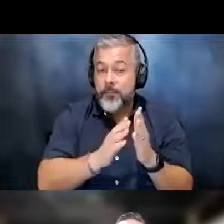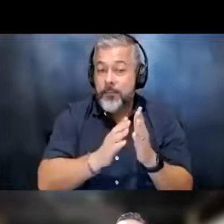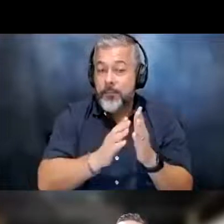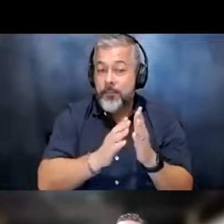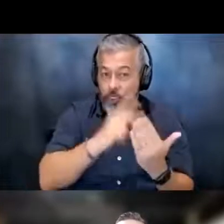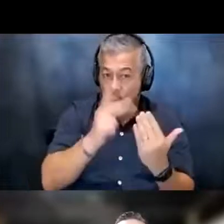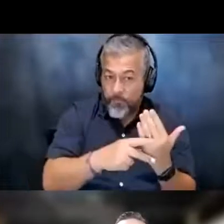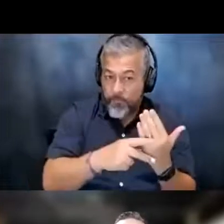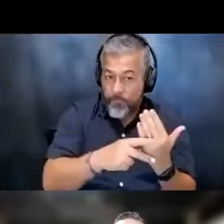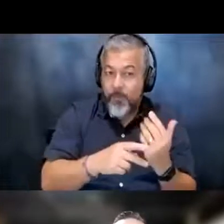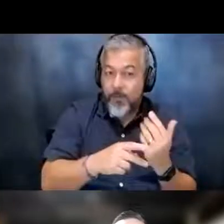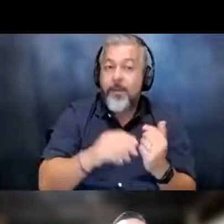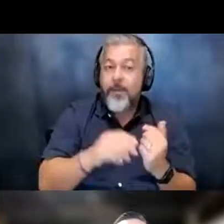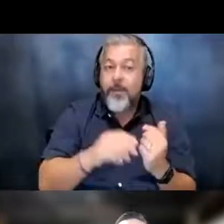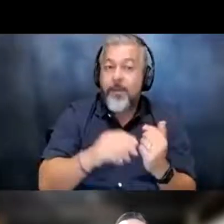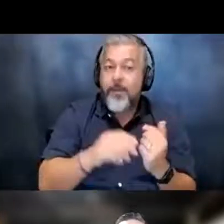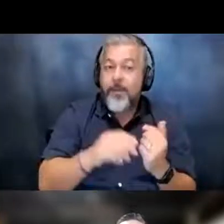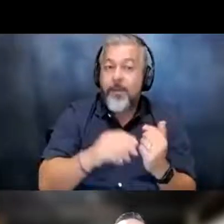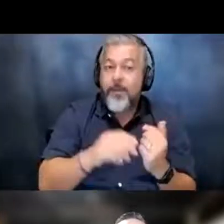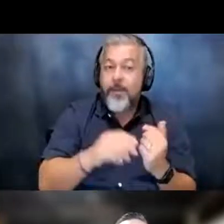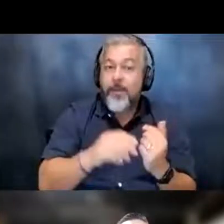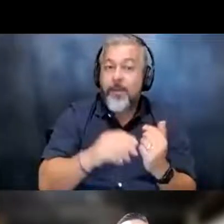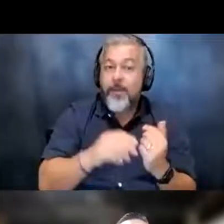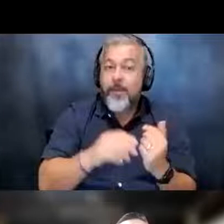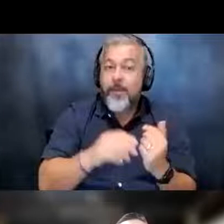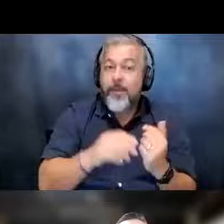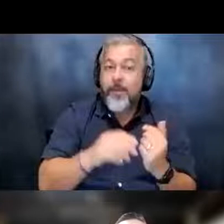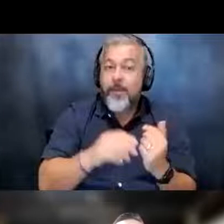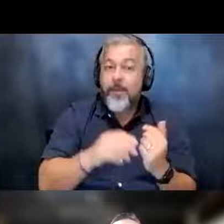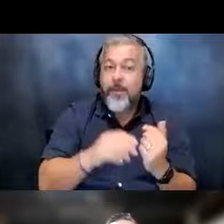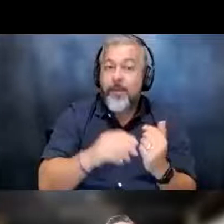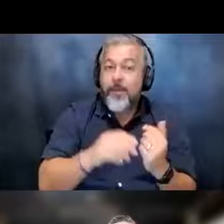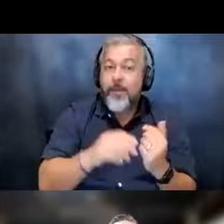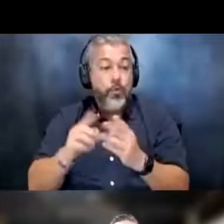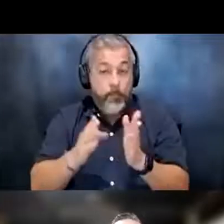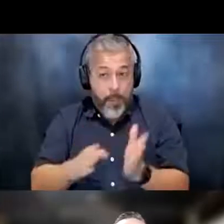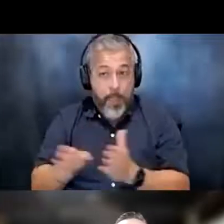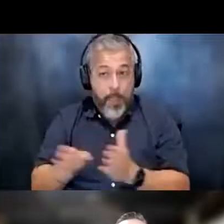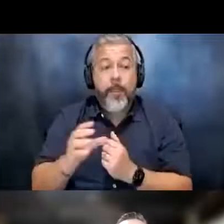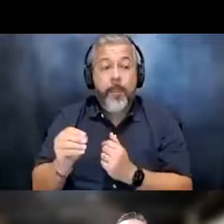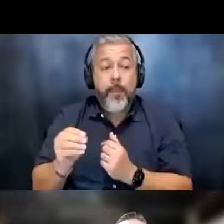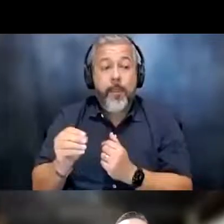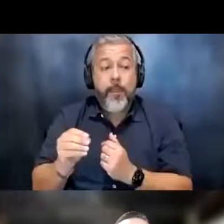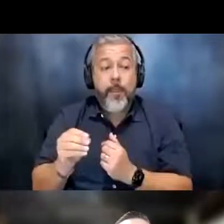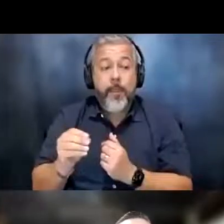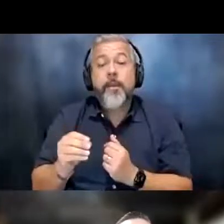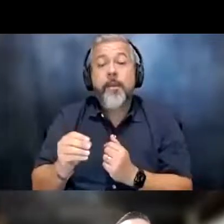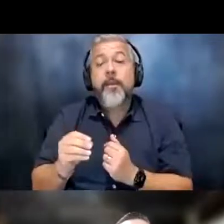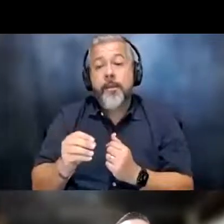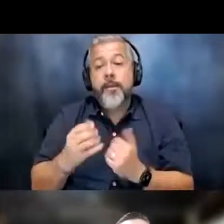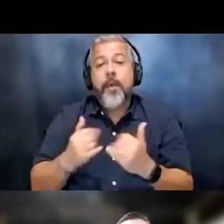We're kind of going through things here today in real time as we're working to